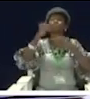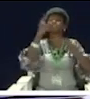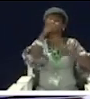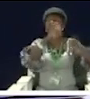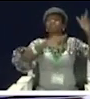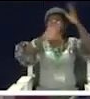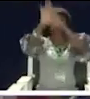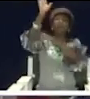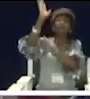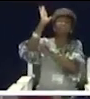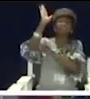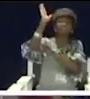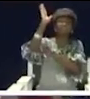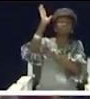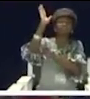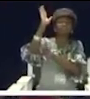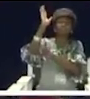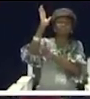"God,